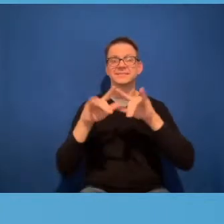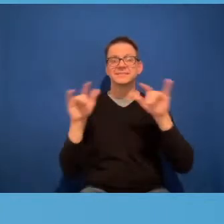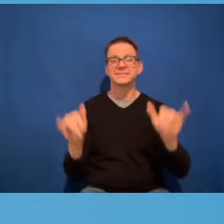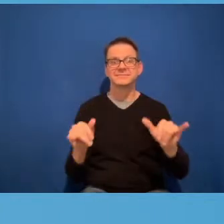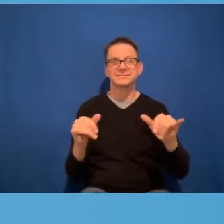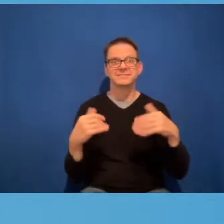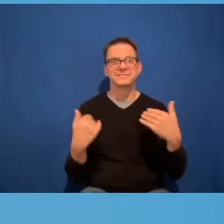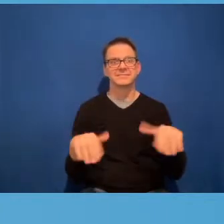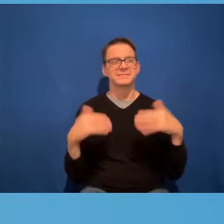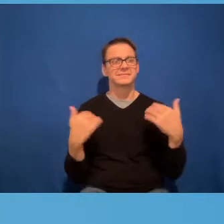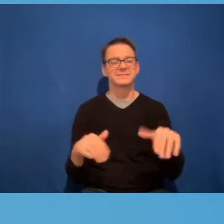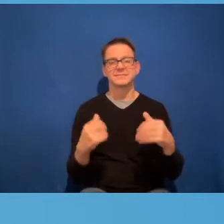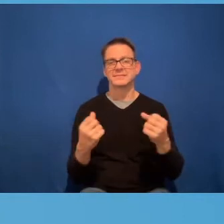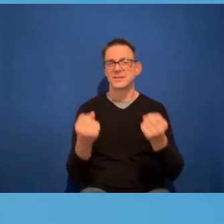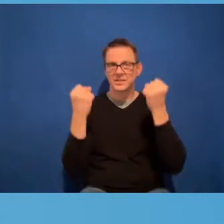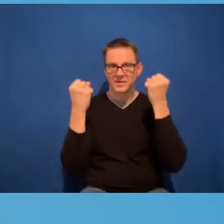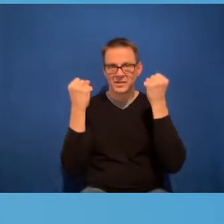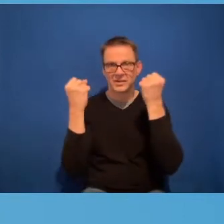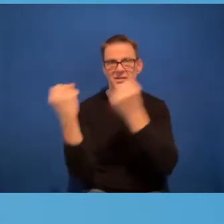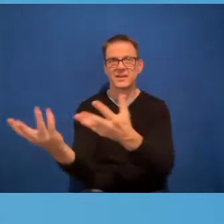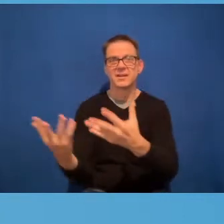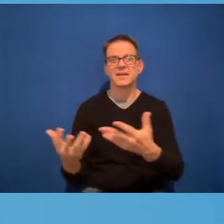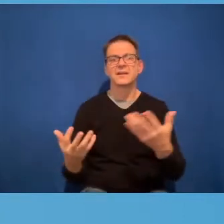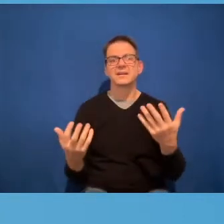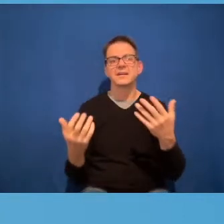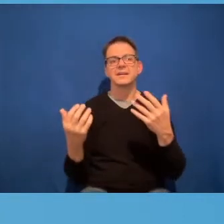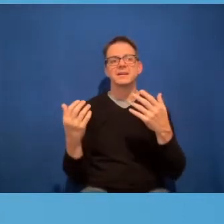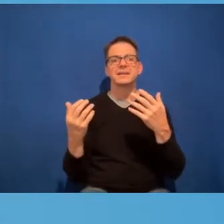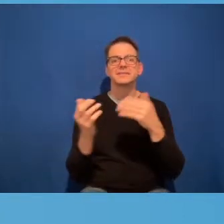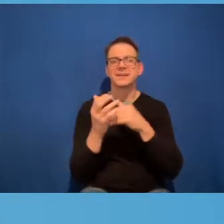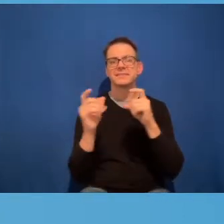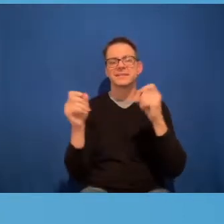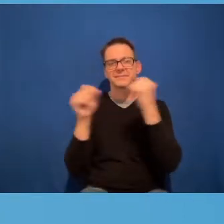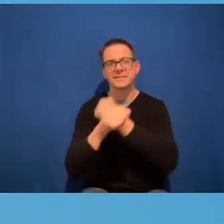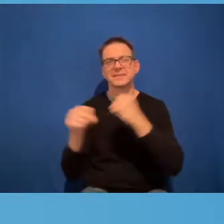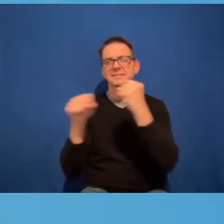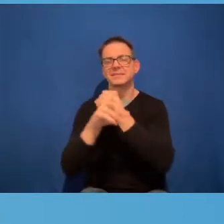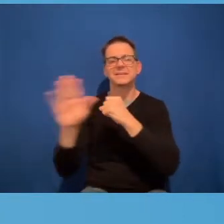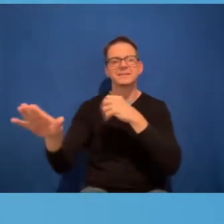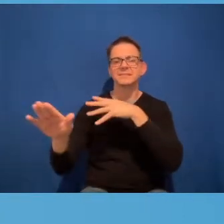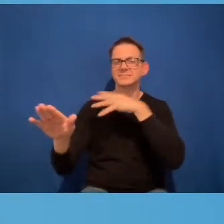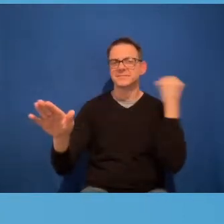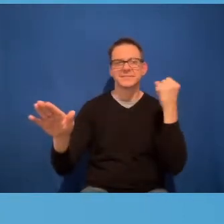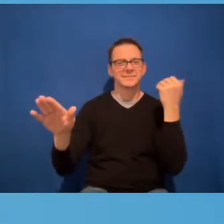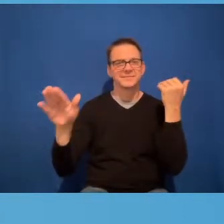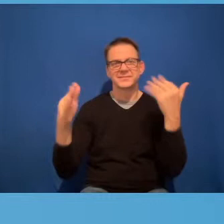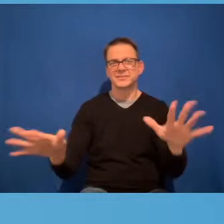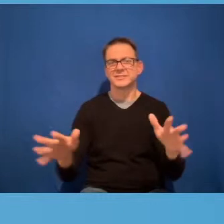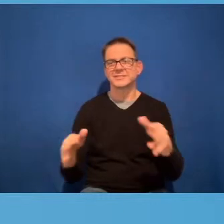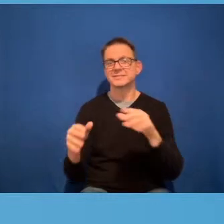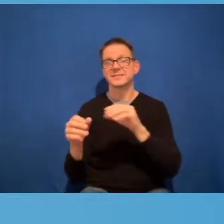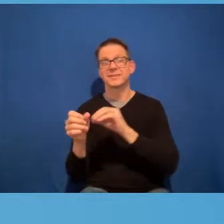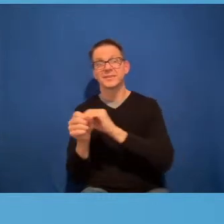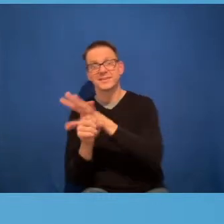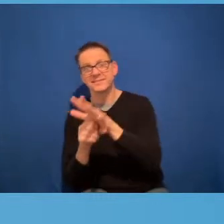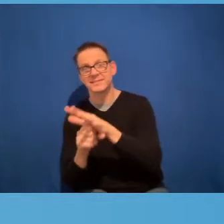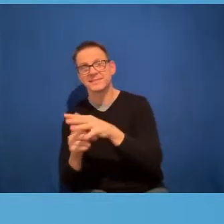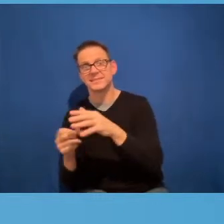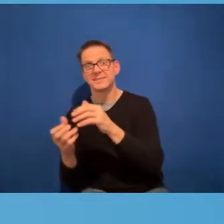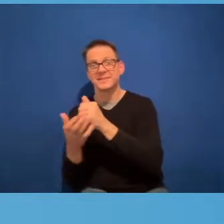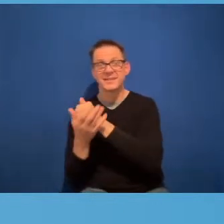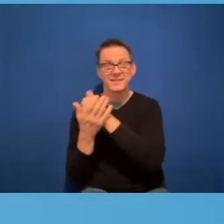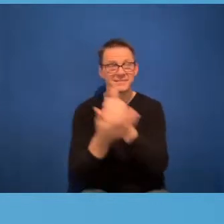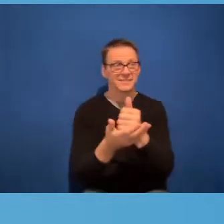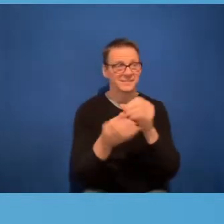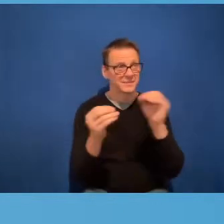Doctors were tired of fighting. Plus, the COVID happened, and it didn't help the family physicians, and the government didn't support